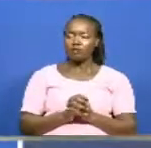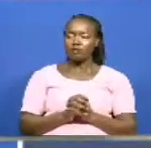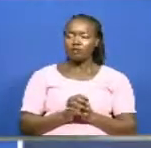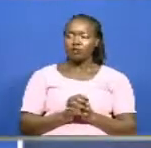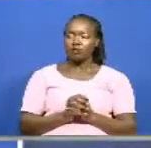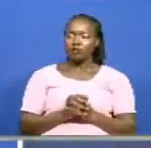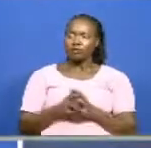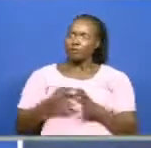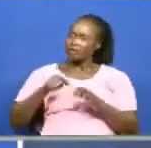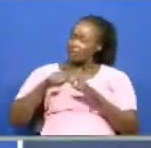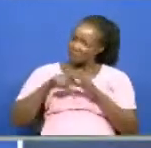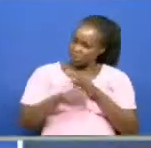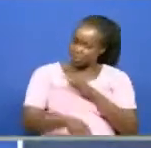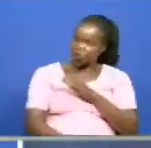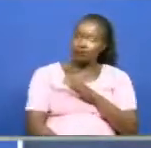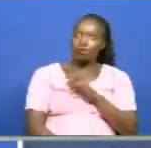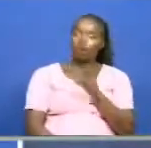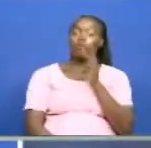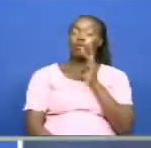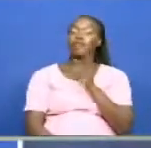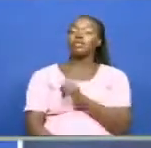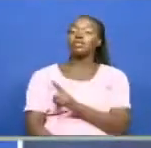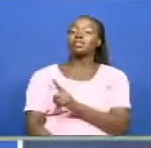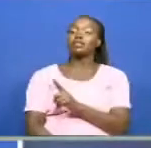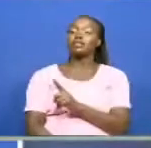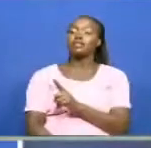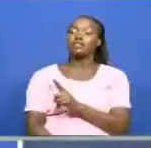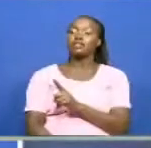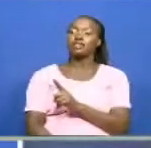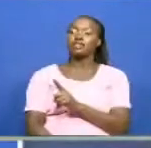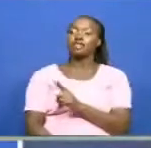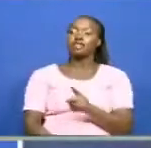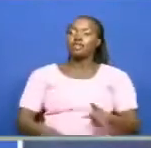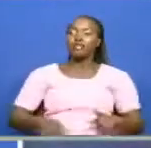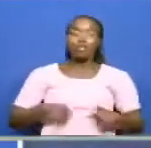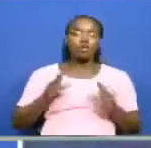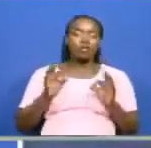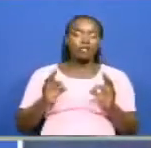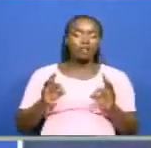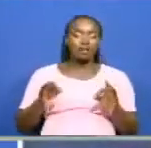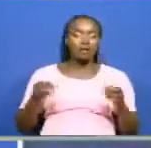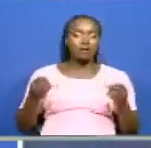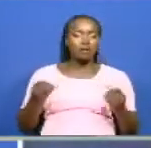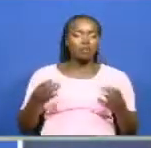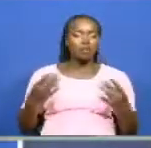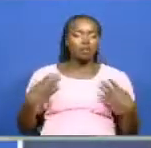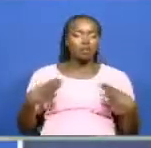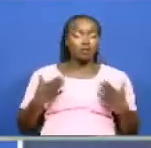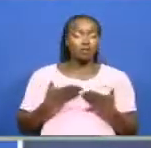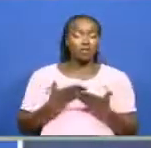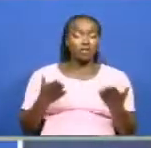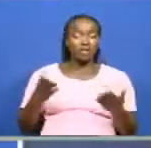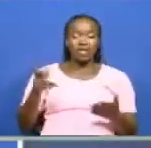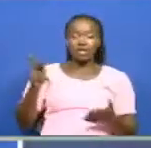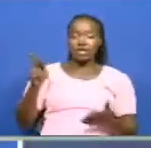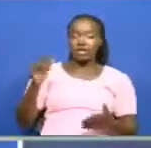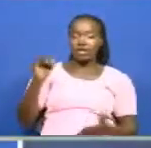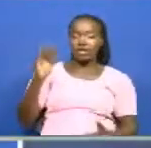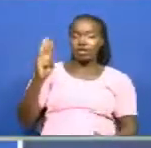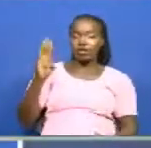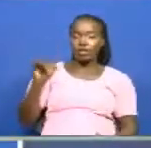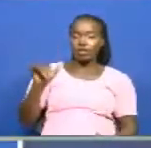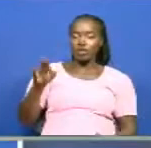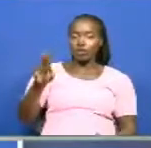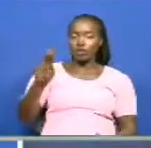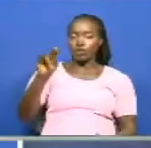Deep in the waters, that has become the lifestyle of many residents of Kibuyuni here in Kimani of Kwale